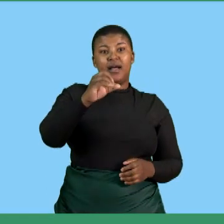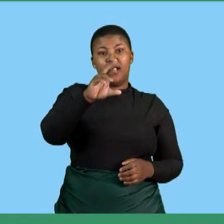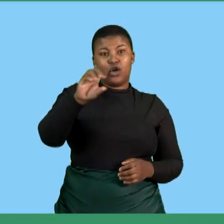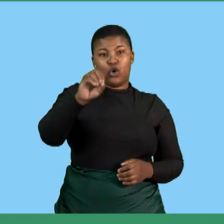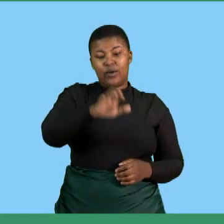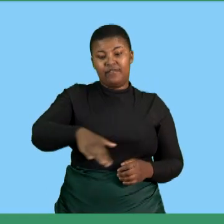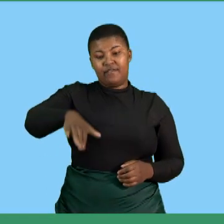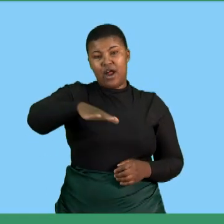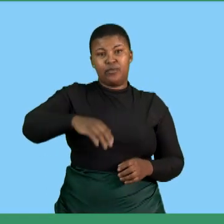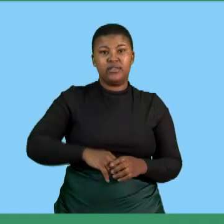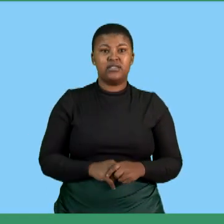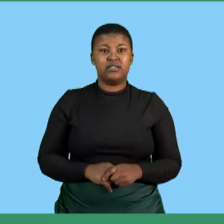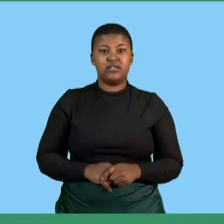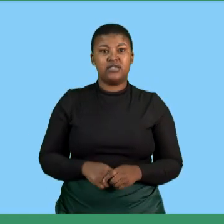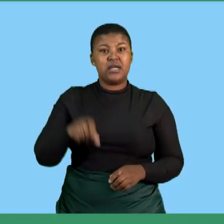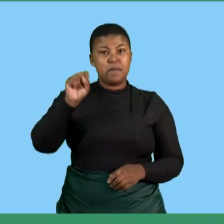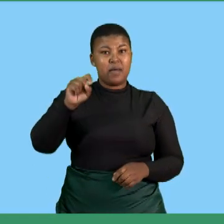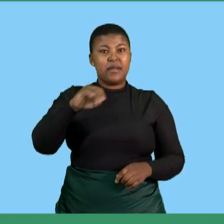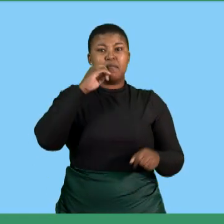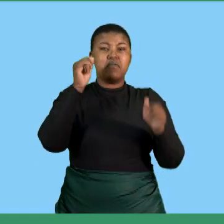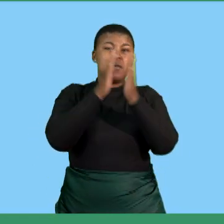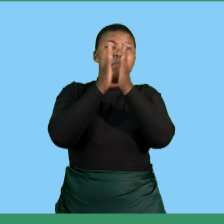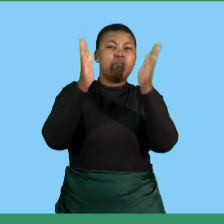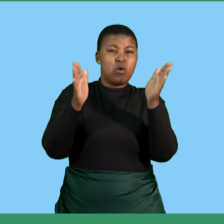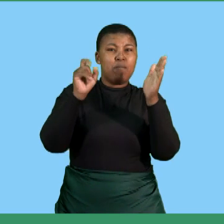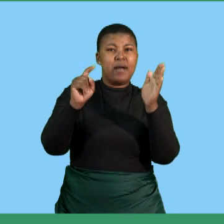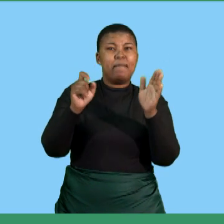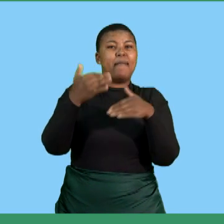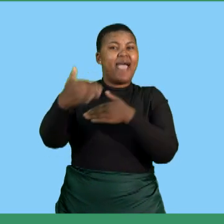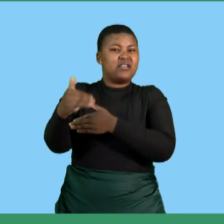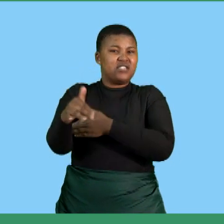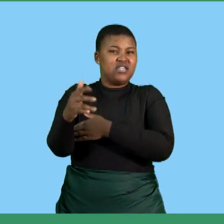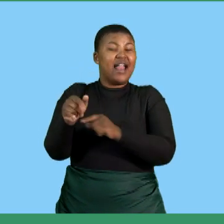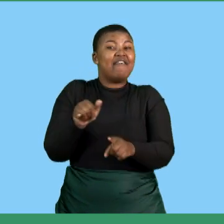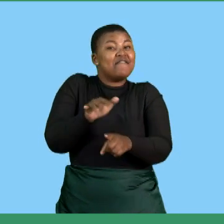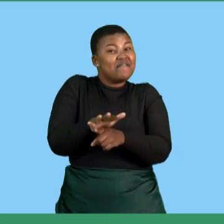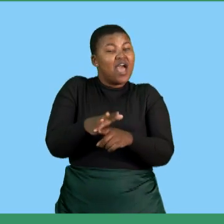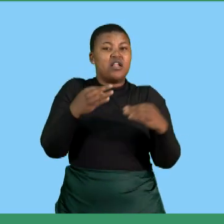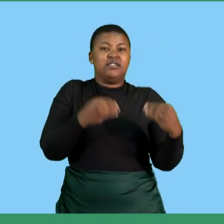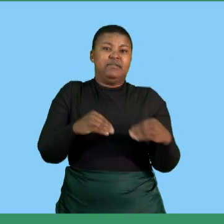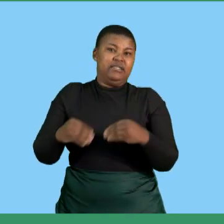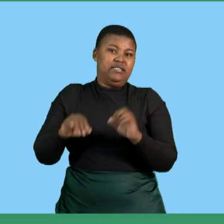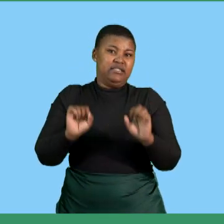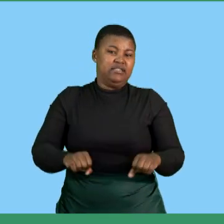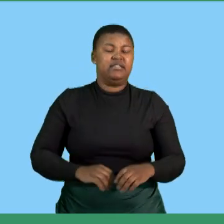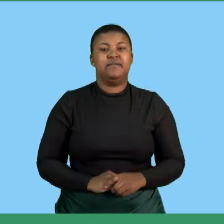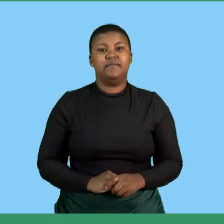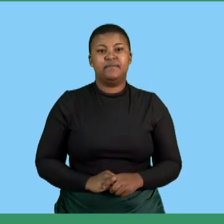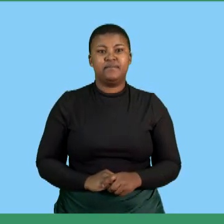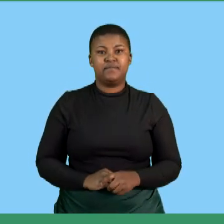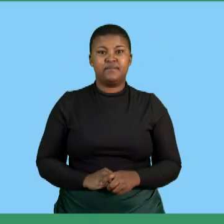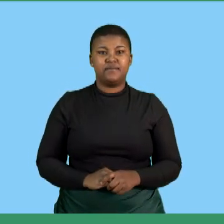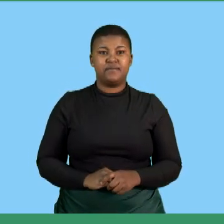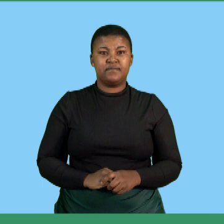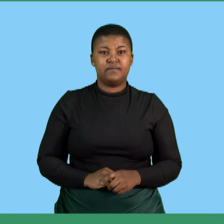macro environment, which is then, of course, our broader external environment, which then has an influence on